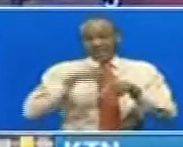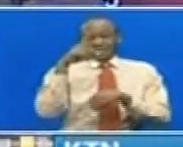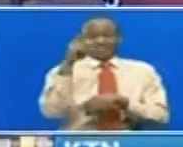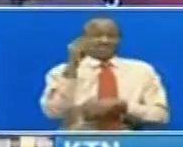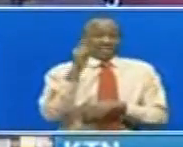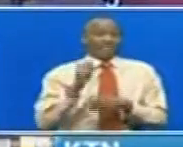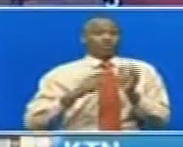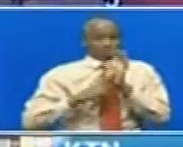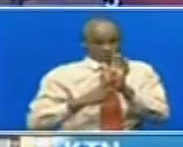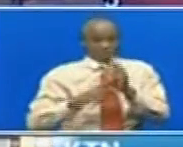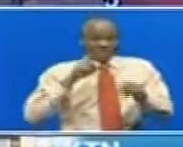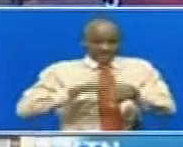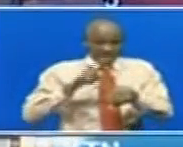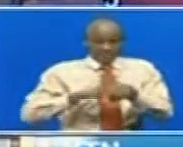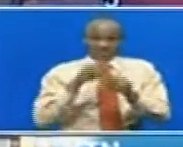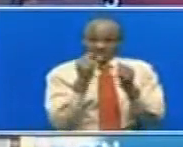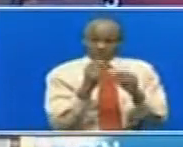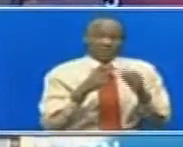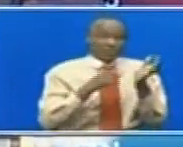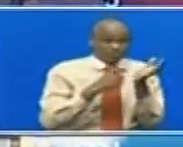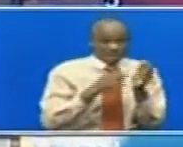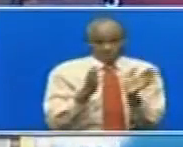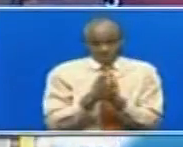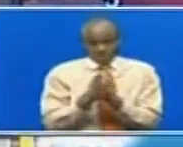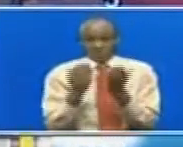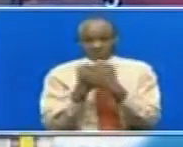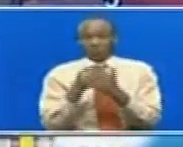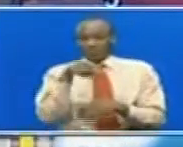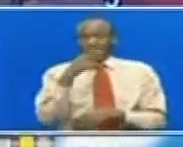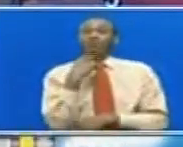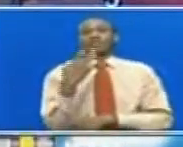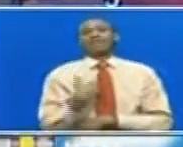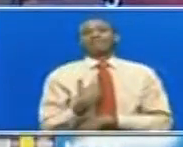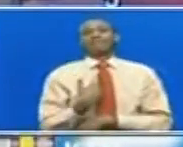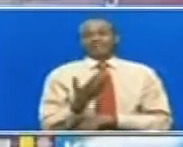Ali and John Allen Namu has given them a voice.